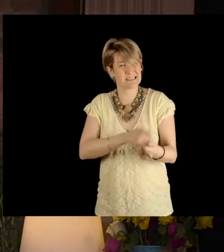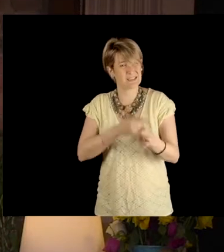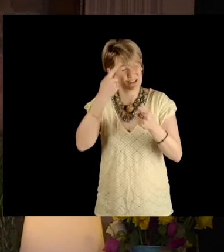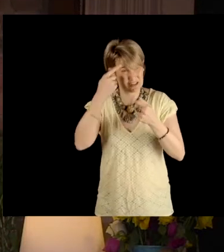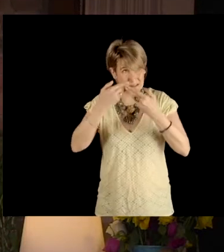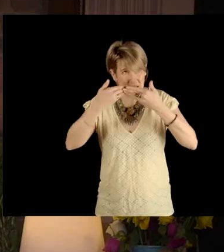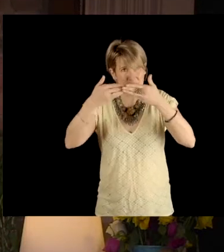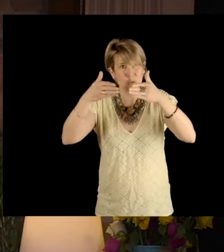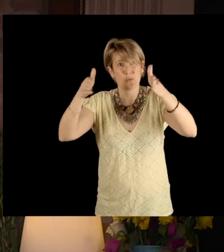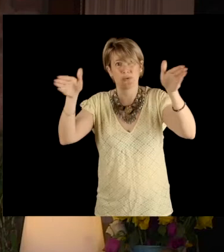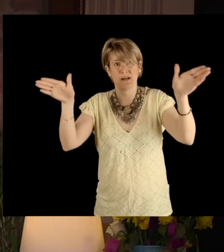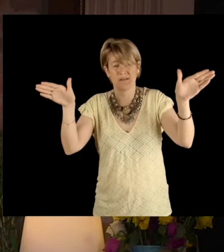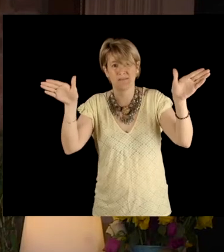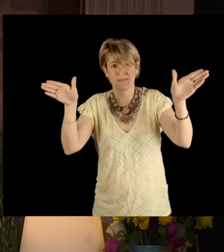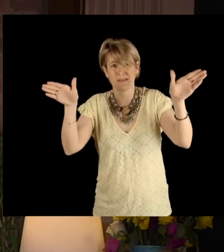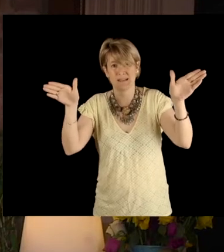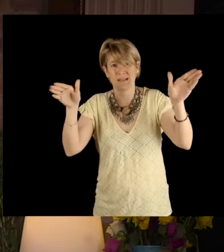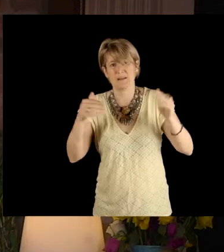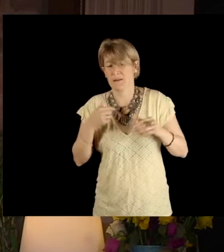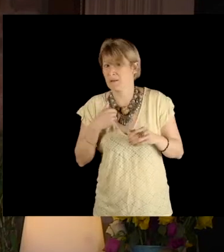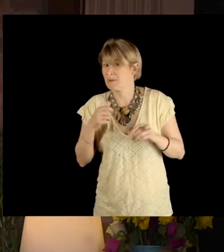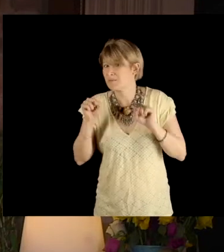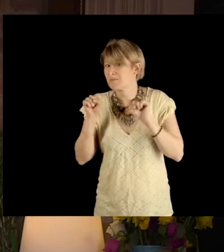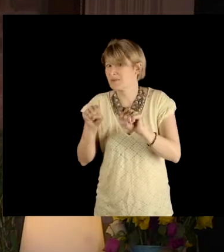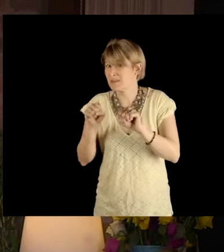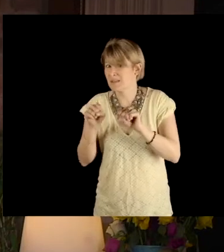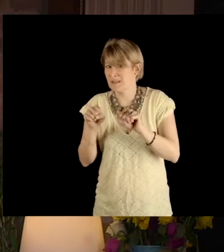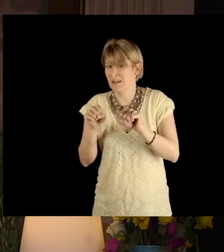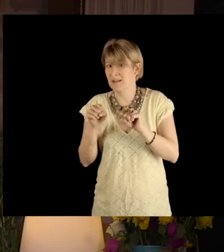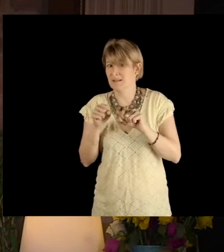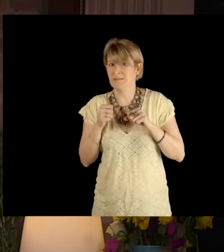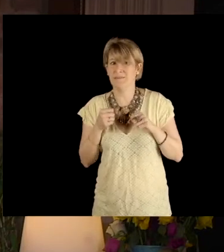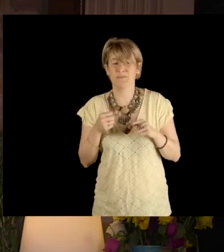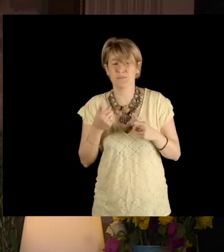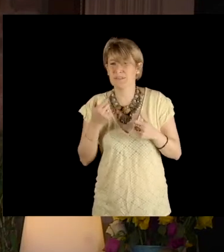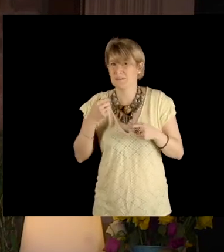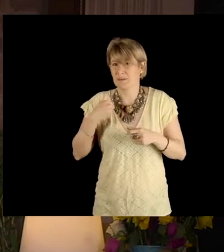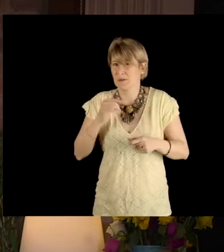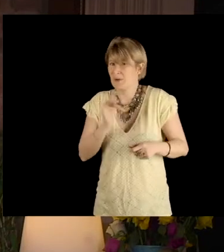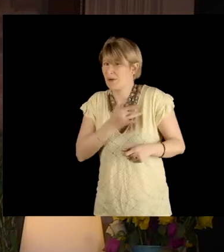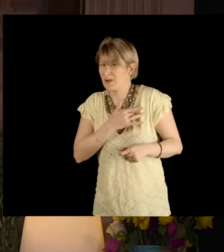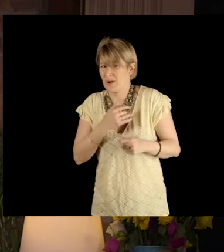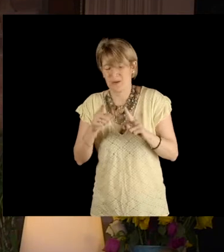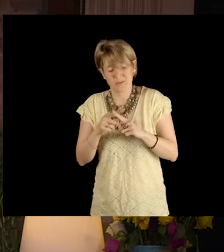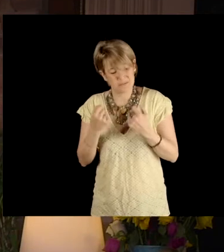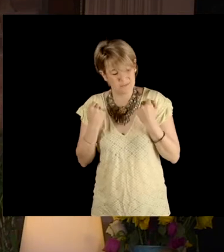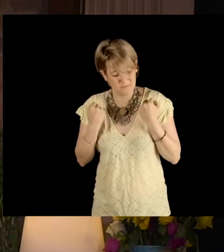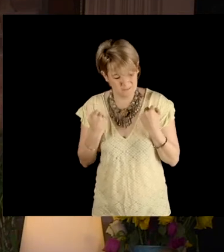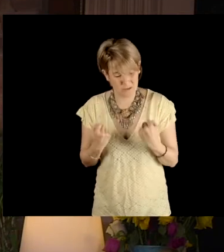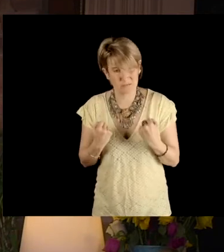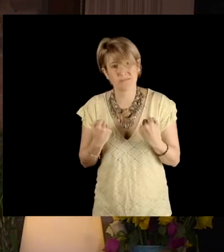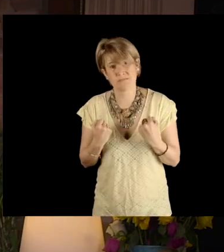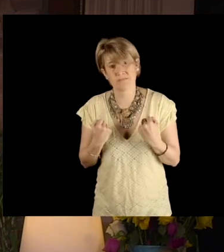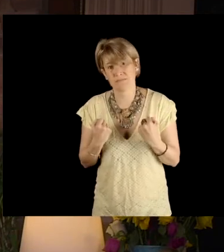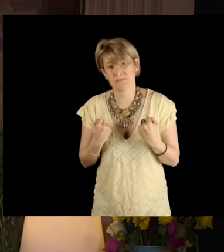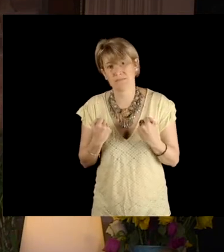Seeds, something that would, under a particular environment, given a right environment, they get the opportunity